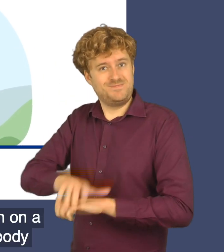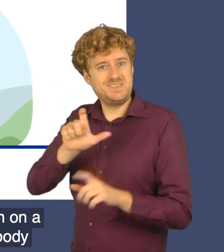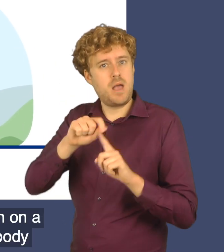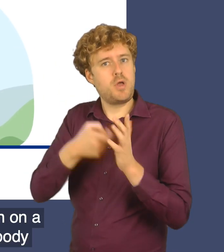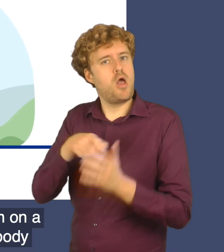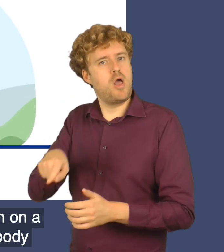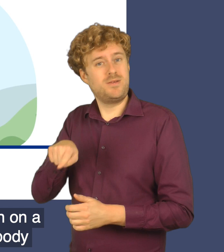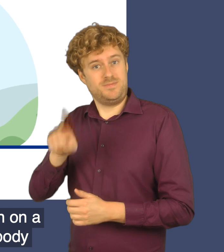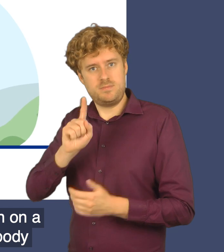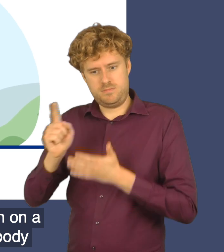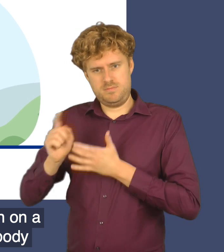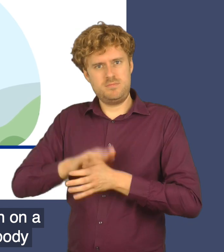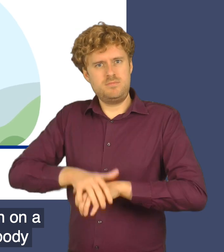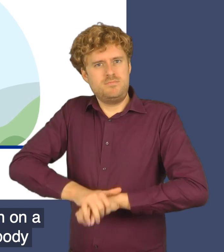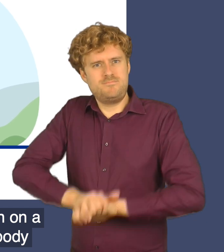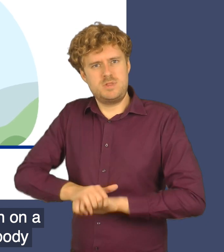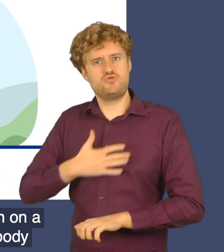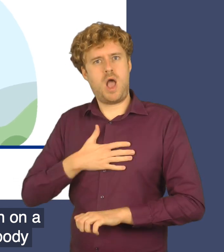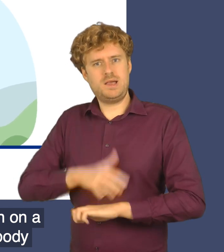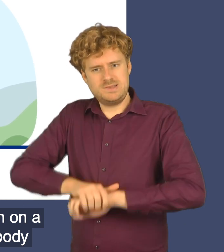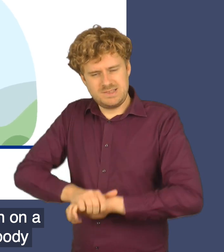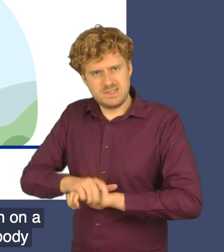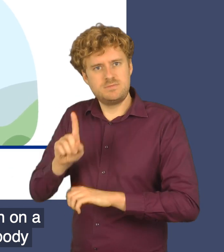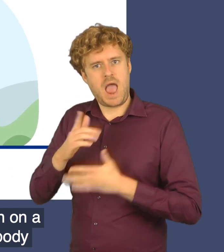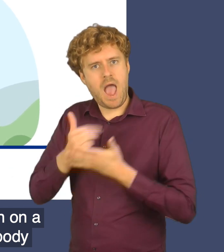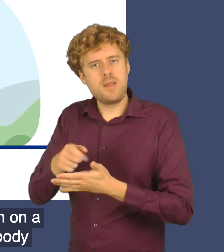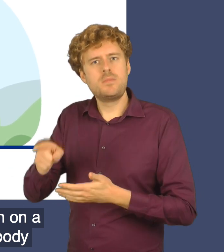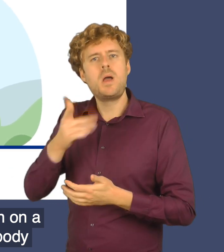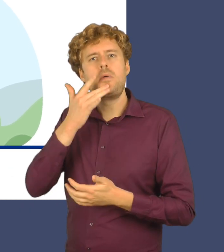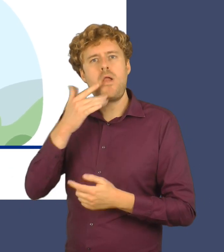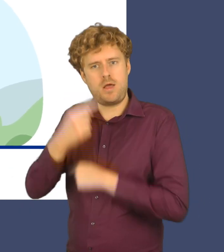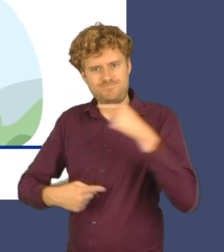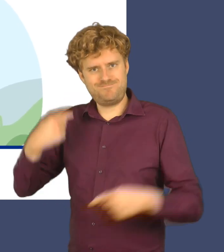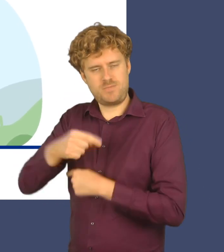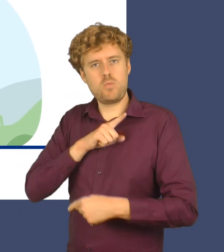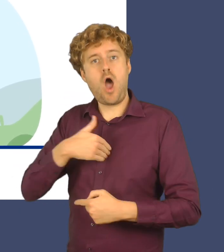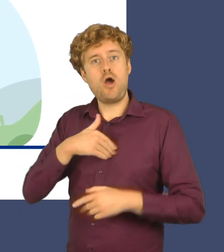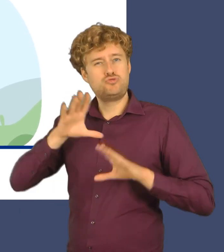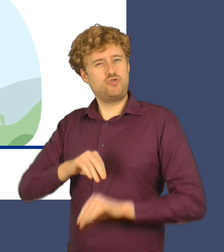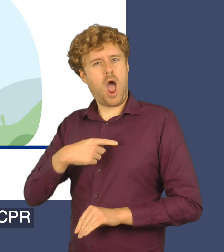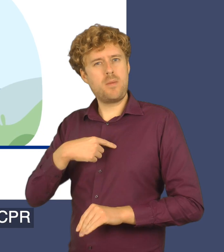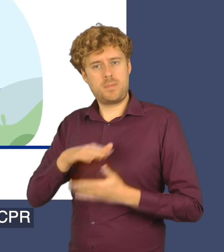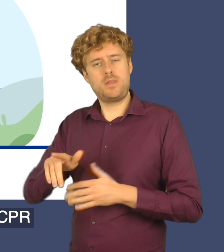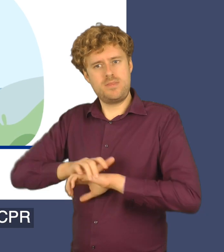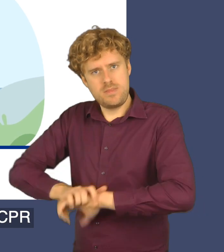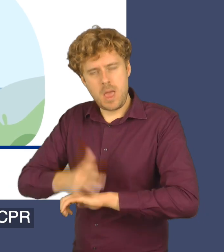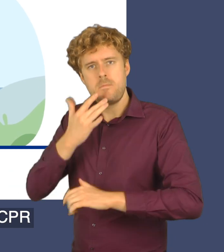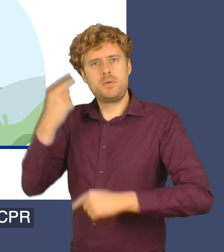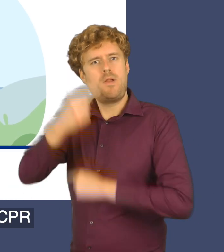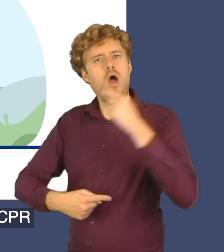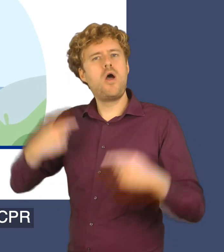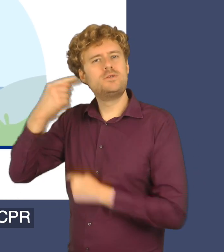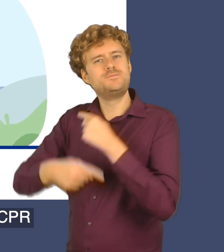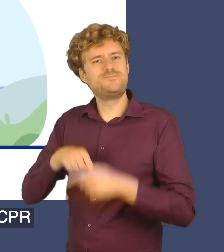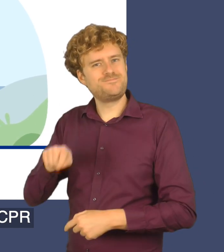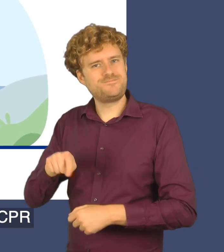you press down on a person's chest to help pump blood around their body when their heart can't. The 999 call